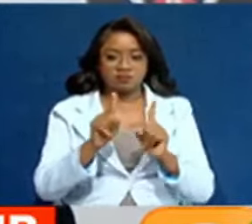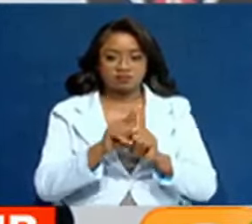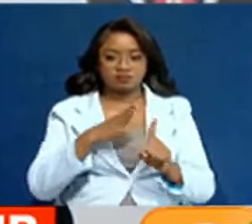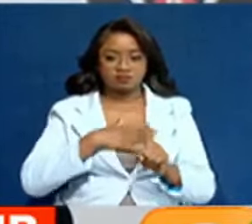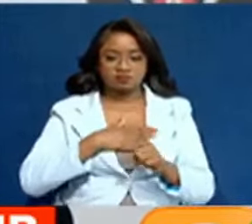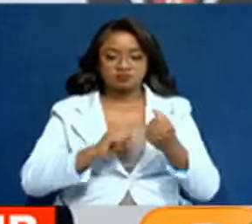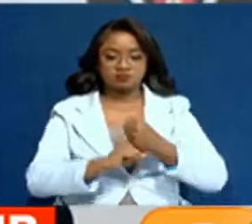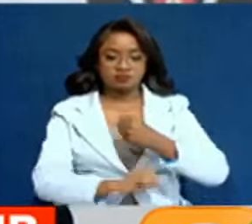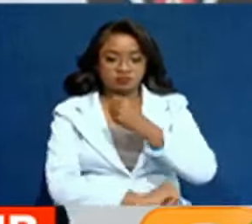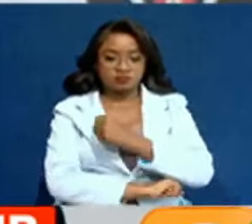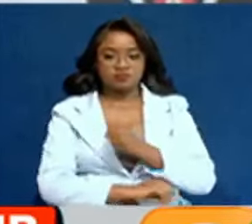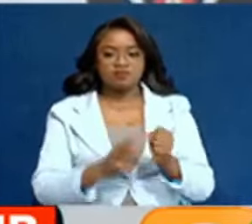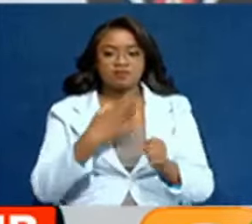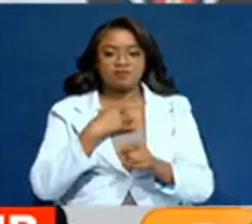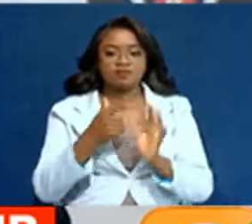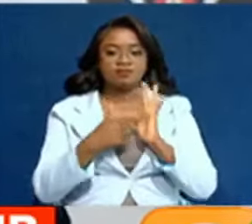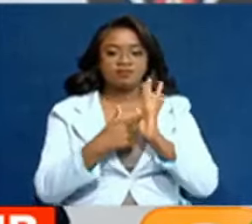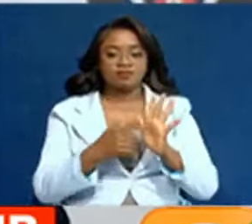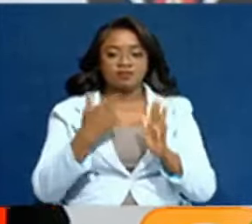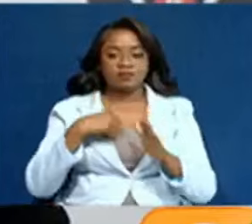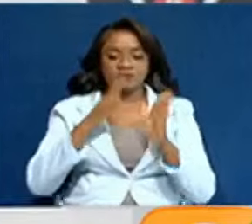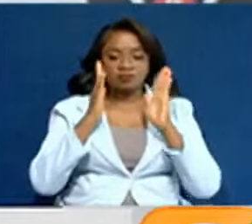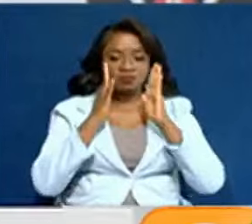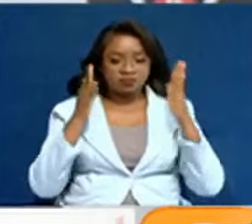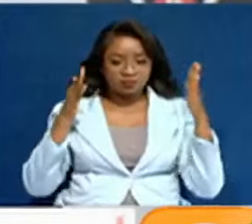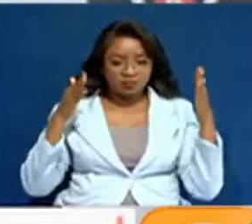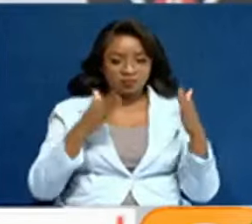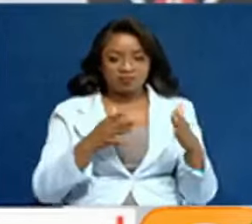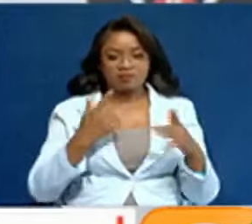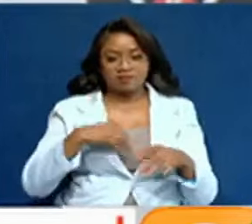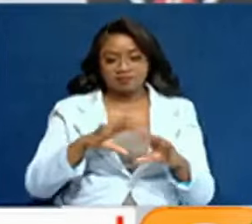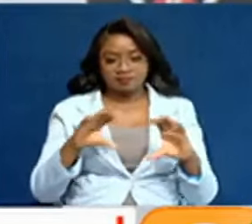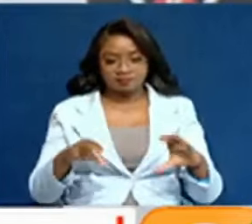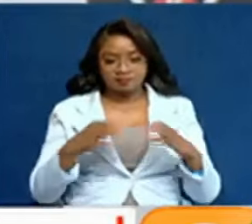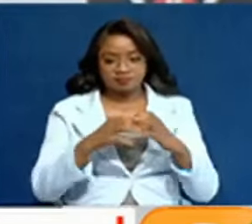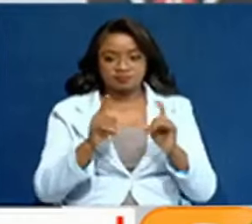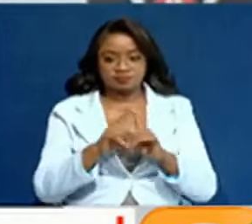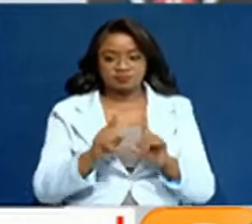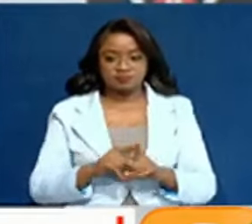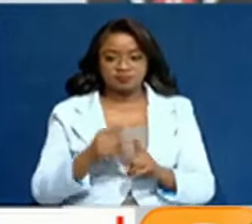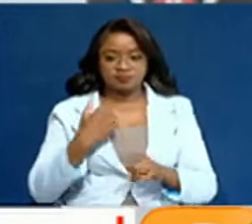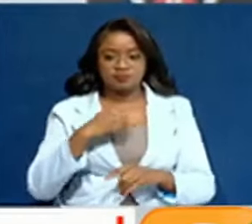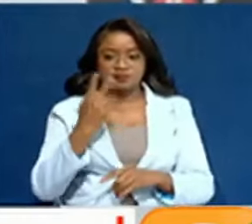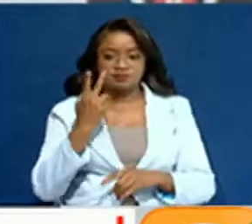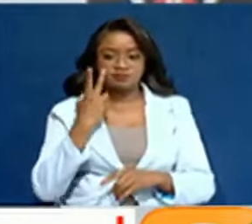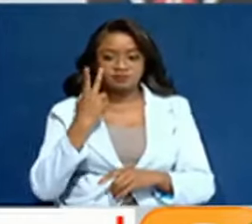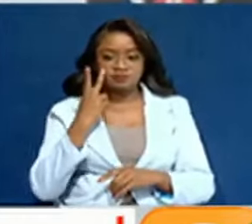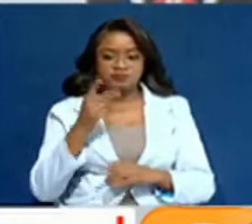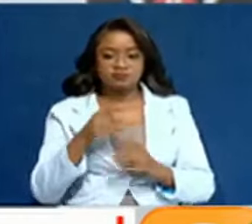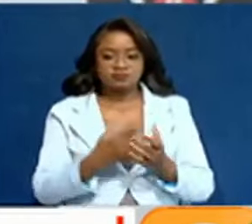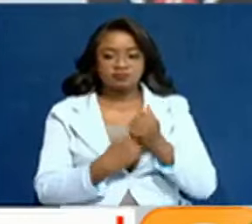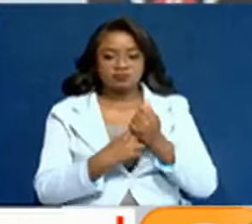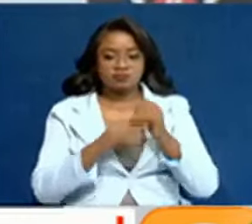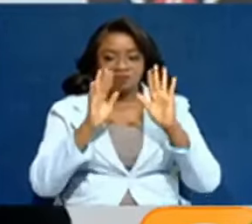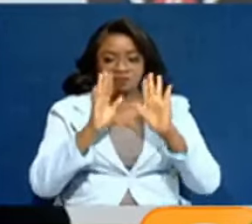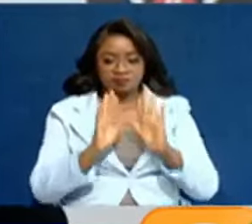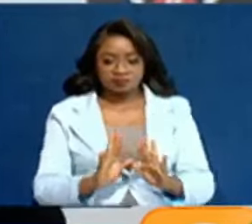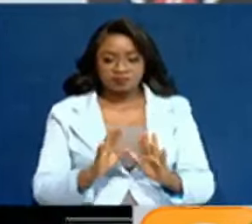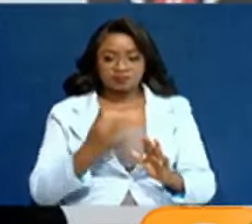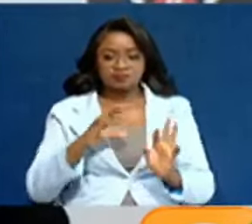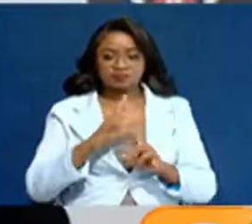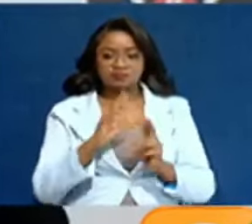to is just to show commitment, you know, as a company on how we value partnerships and how we want to, you know, work together with